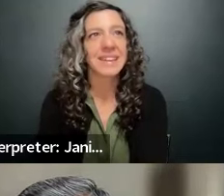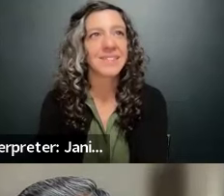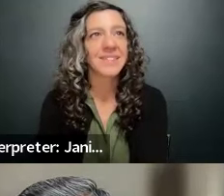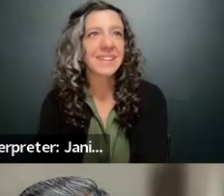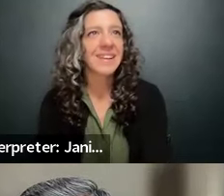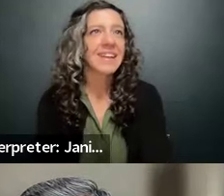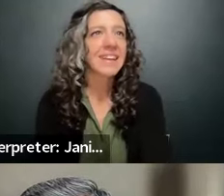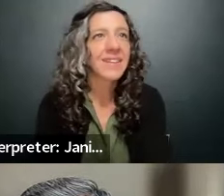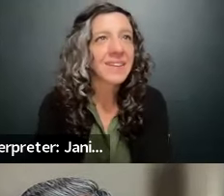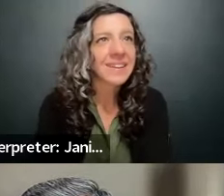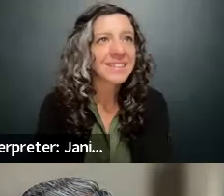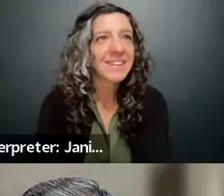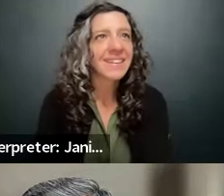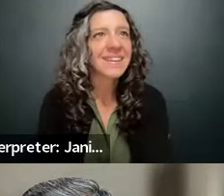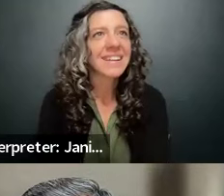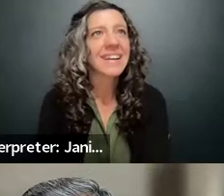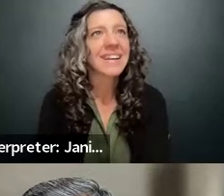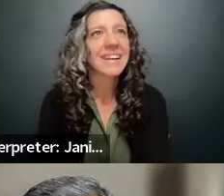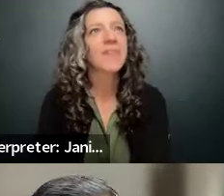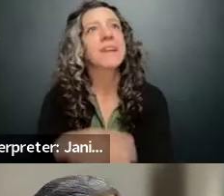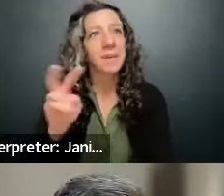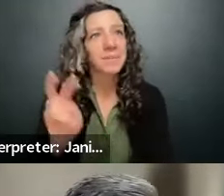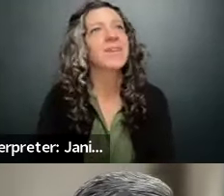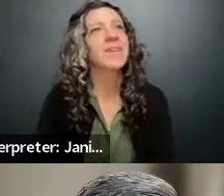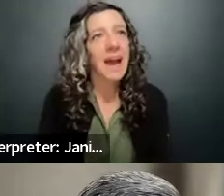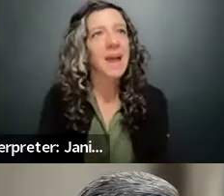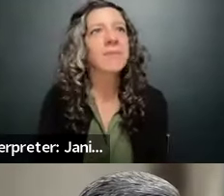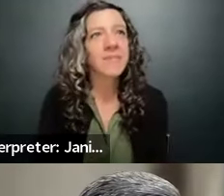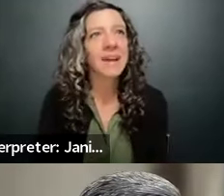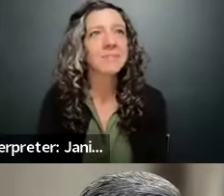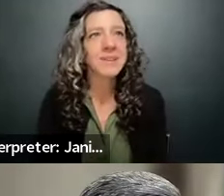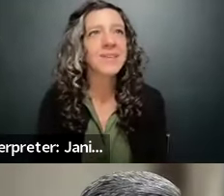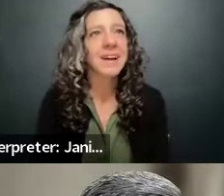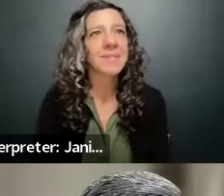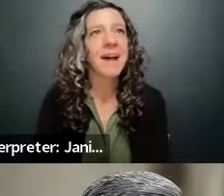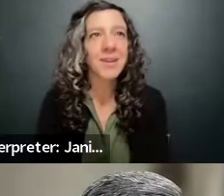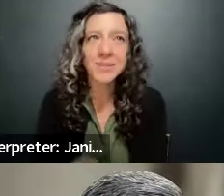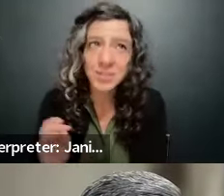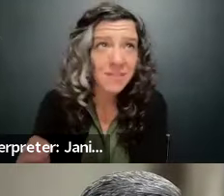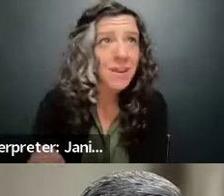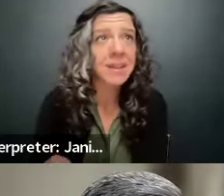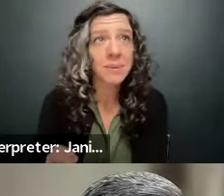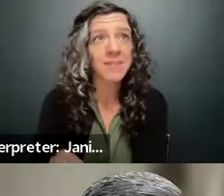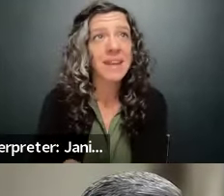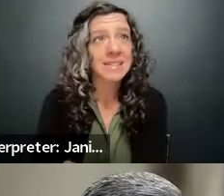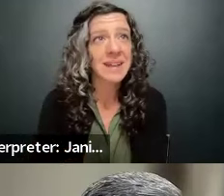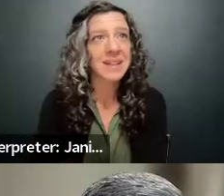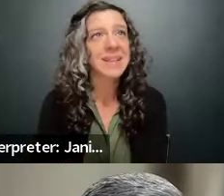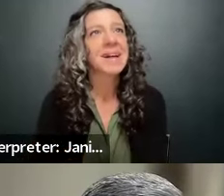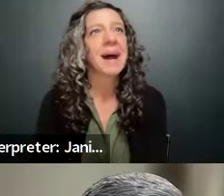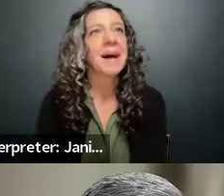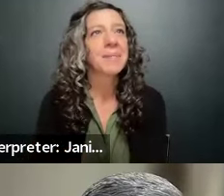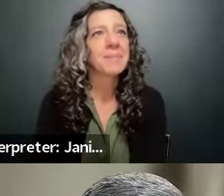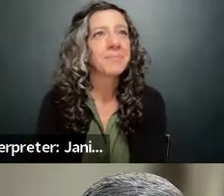Sorry, 1 second. We're getting oriented. I think Vietnam. Oh, Vietnam. Thank you. Right. I'm from Vietnam, so I know just a very little bit of